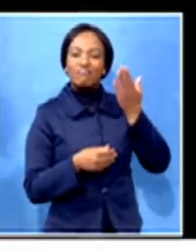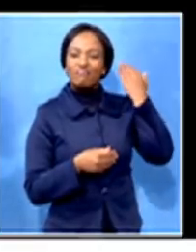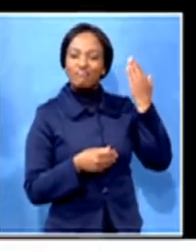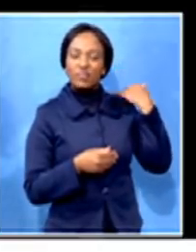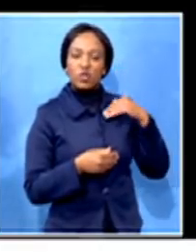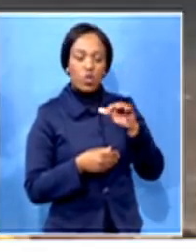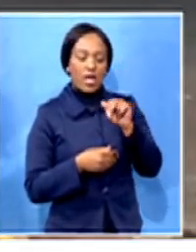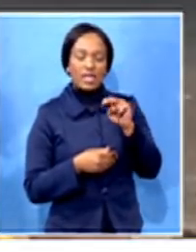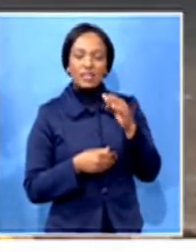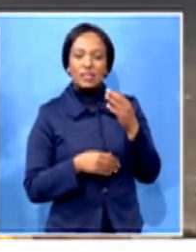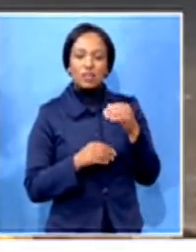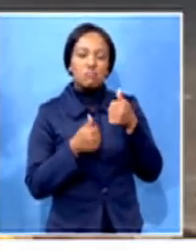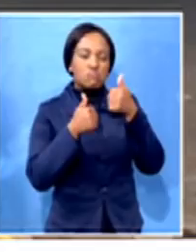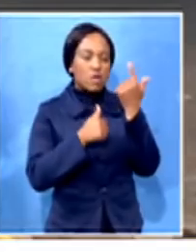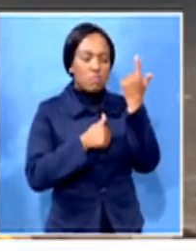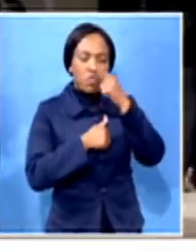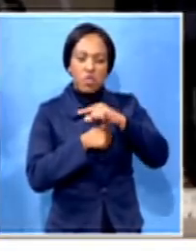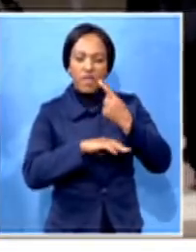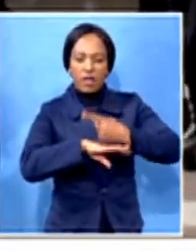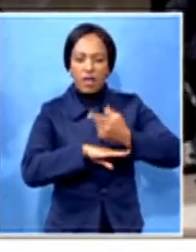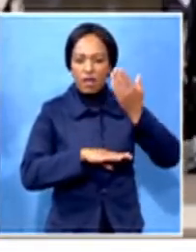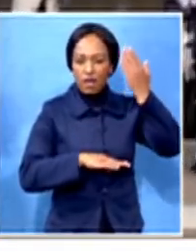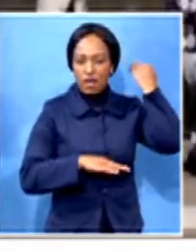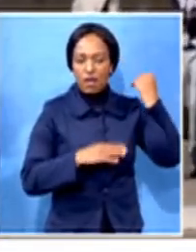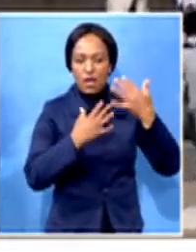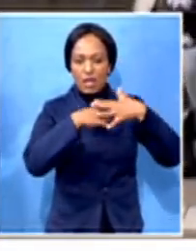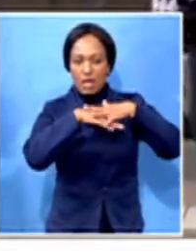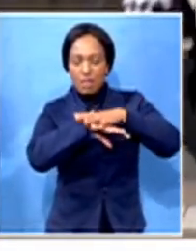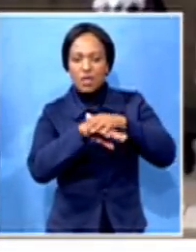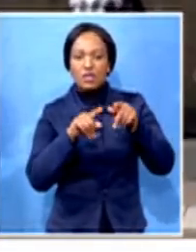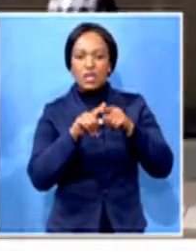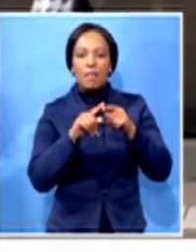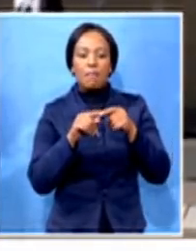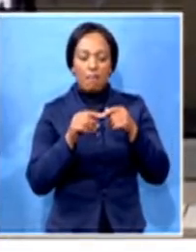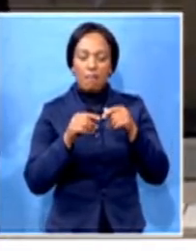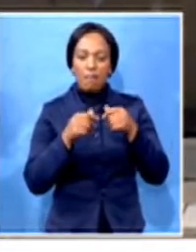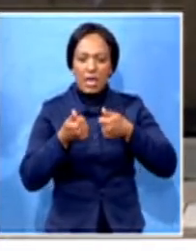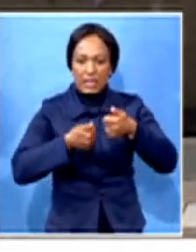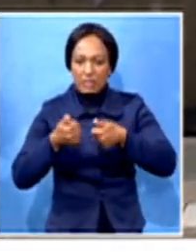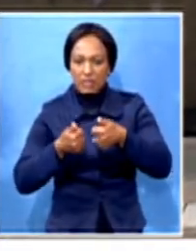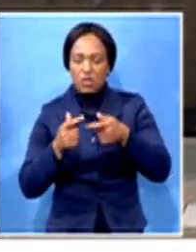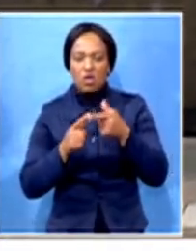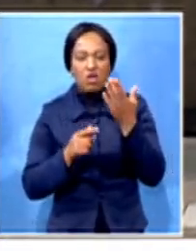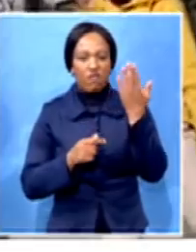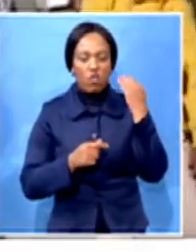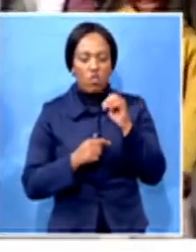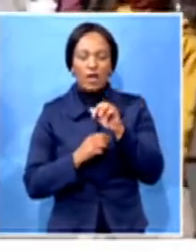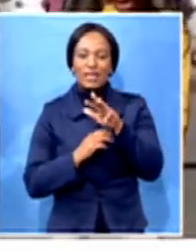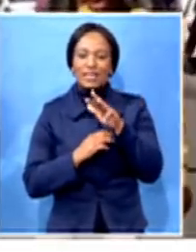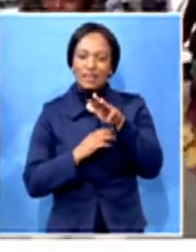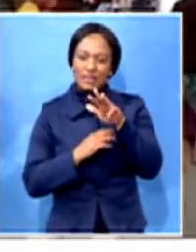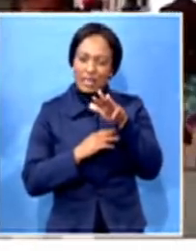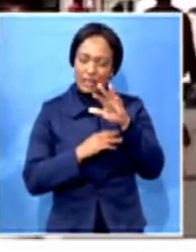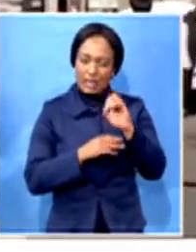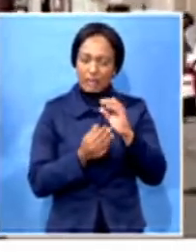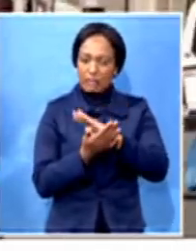as the glory days of GEAR, which was the growth, employment and redistribution strategy of the middle 1990s. And I think the